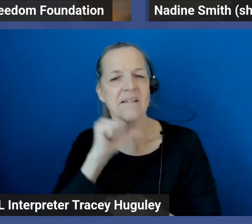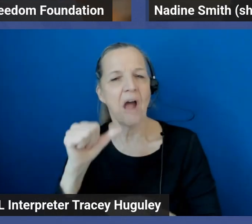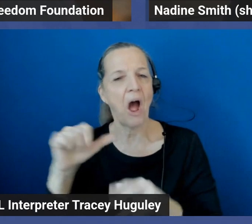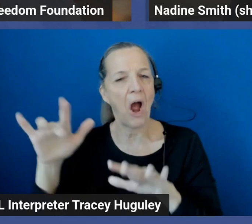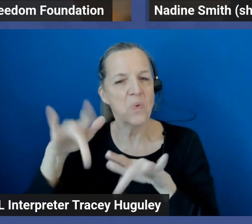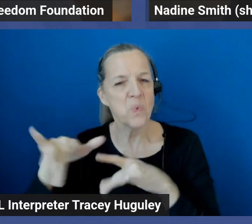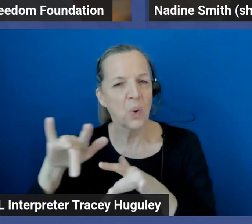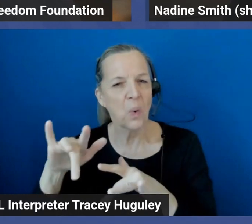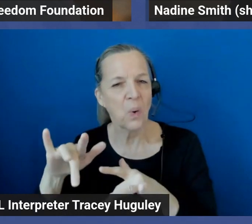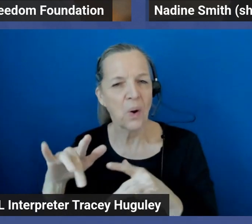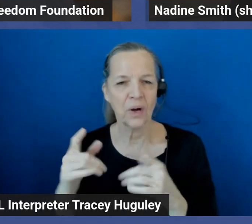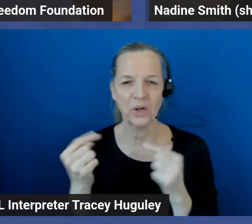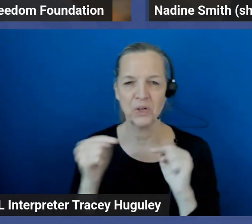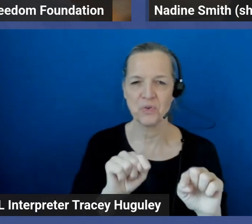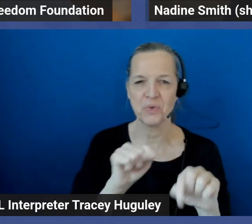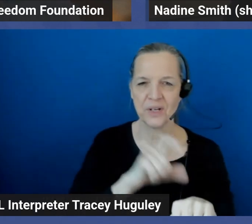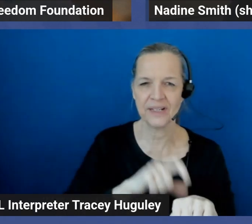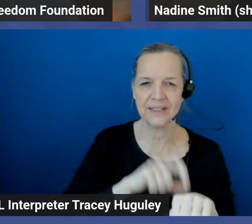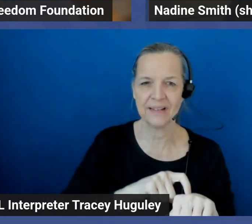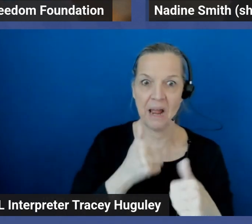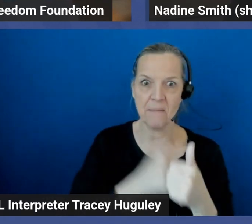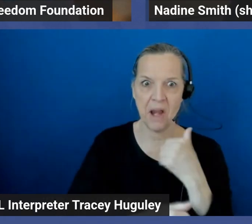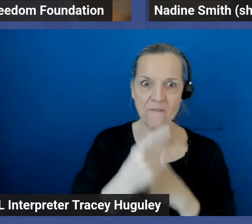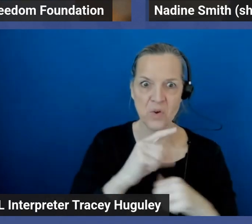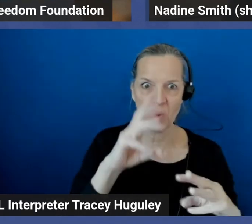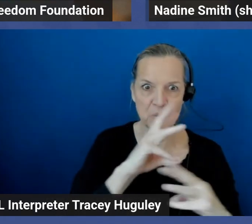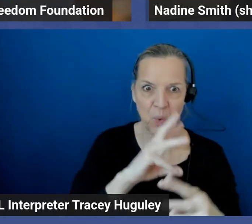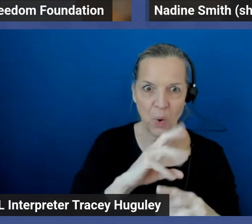where everybody's worried about everything, right?